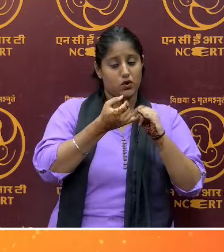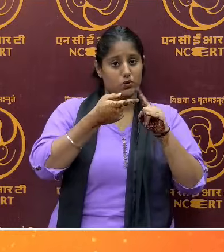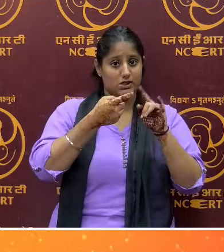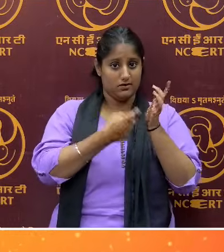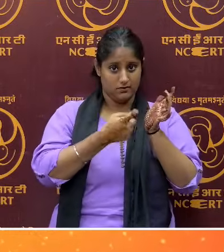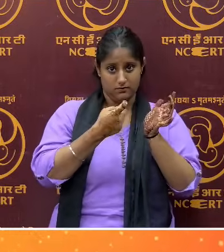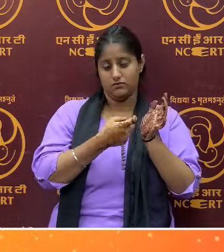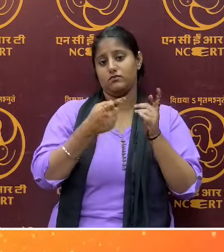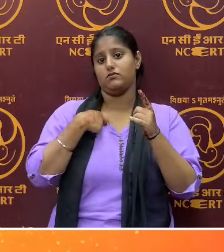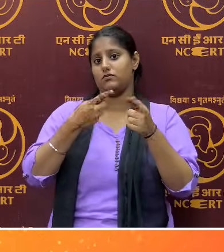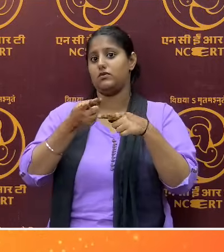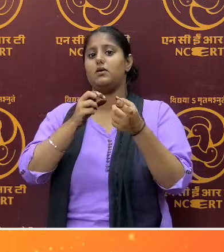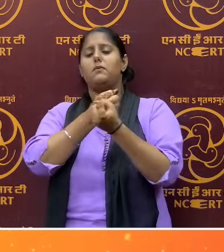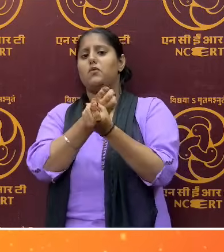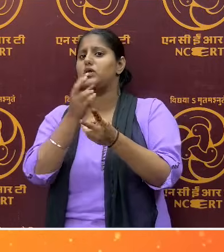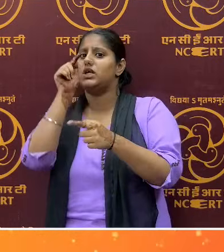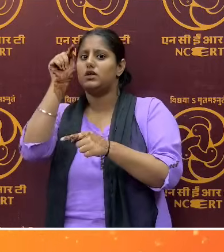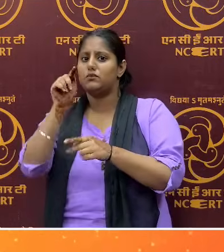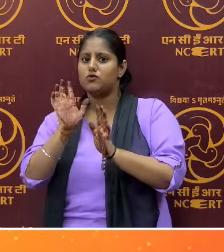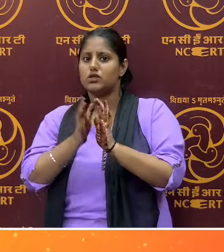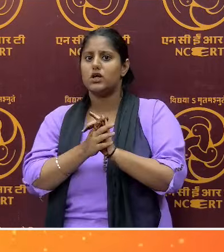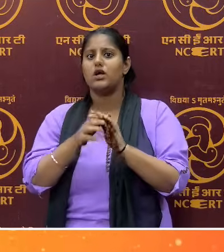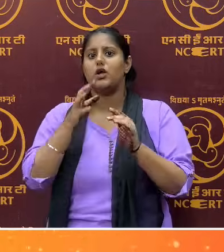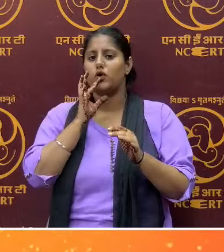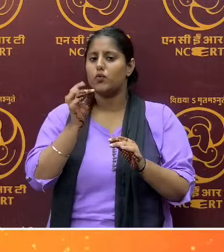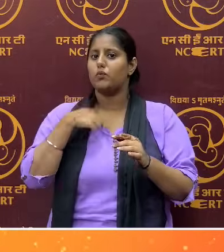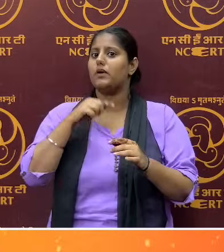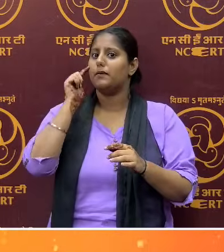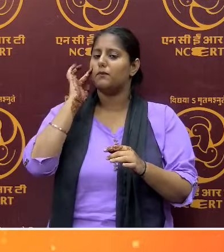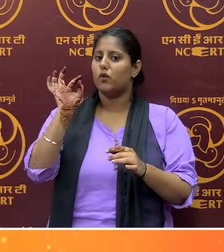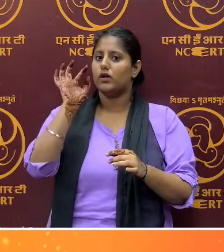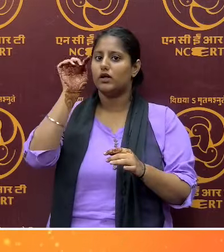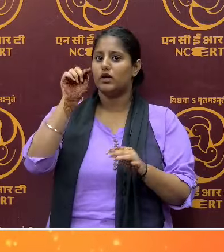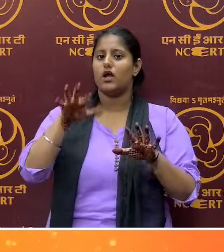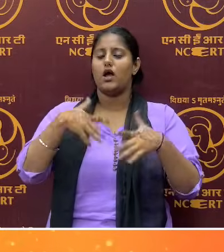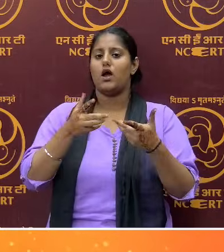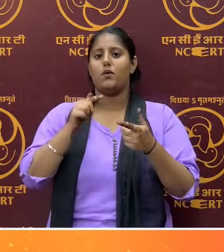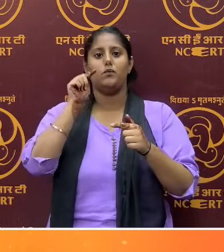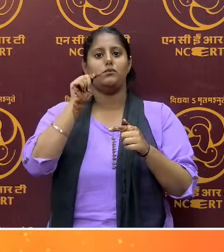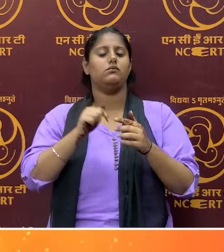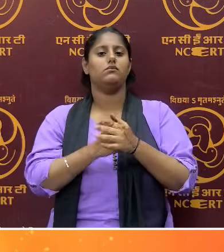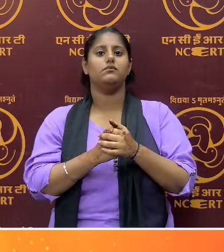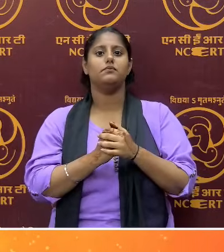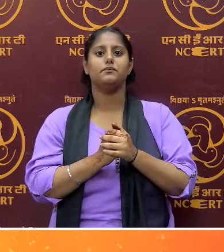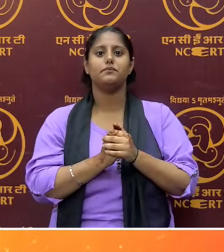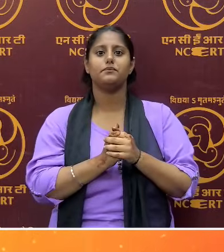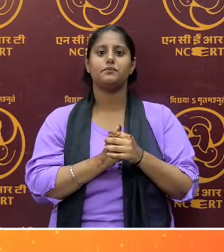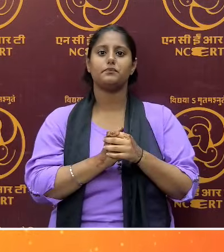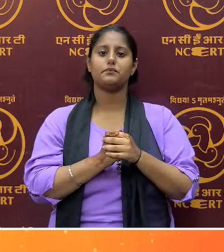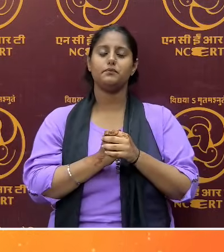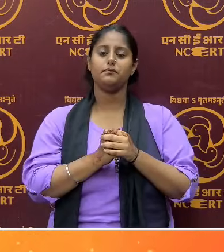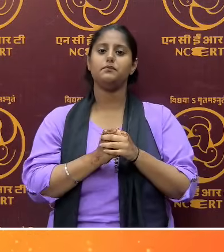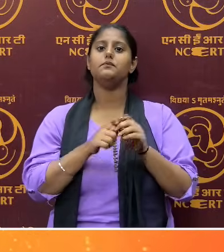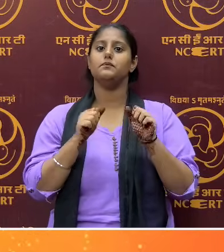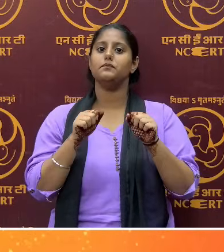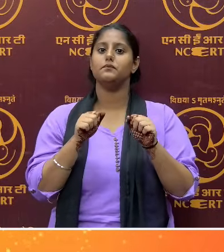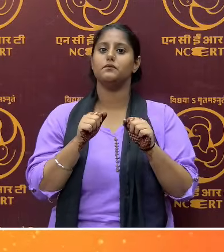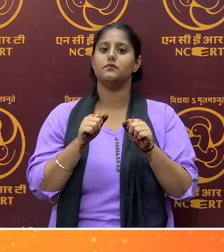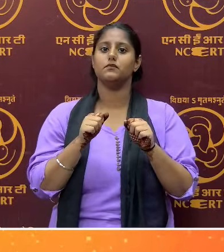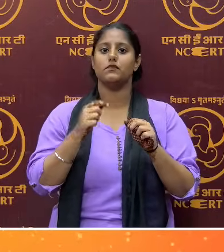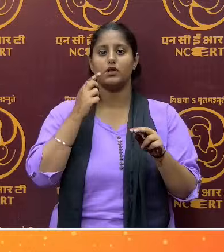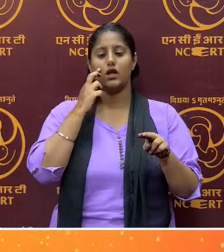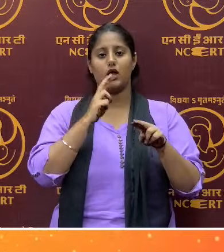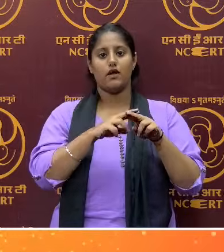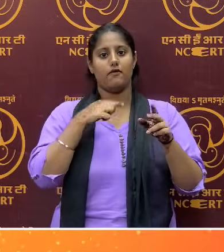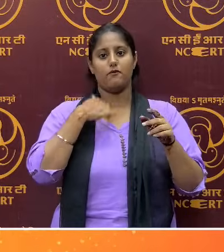question option there as well. I think this is very important and will come handy, right? Yes, once I enter my mobile number, I